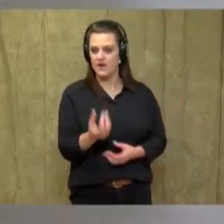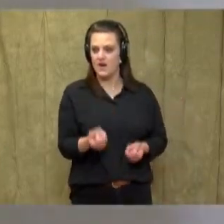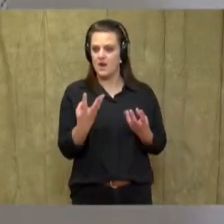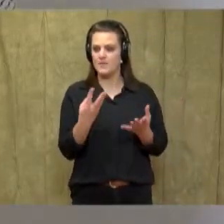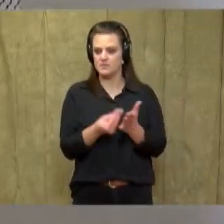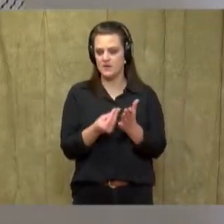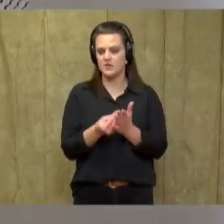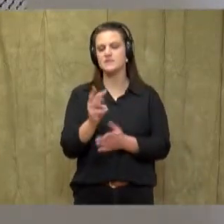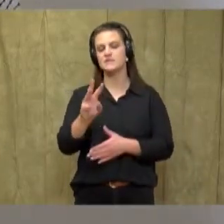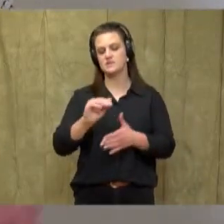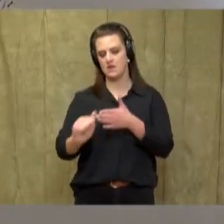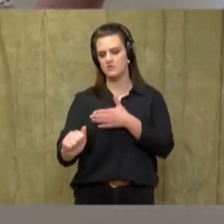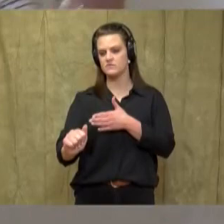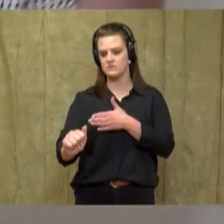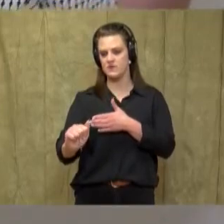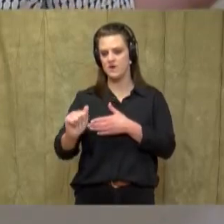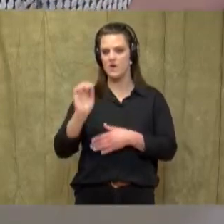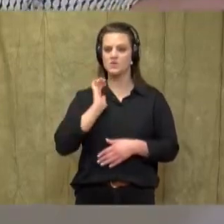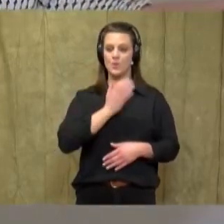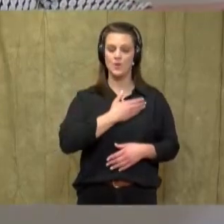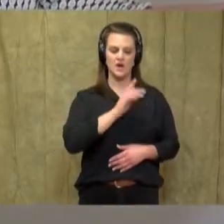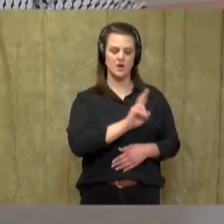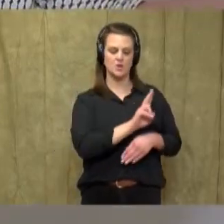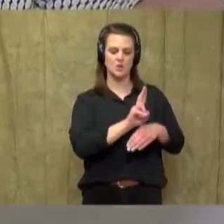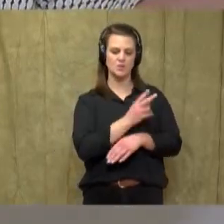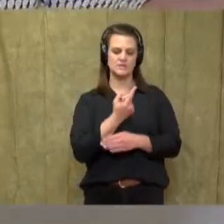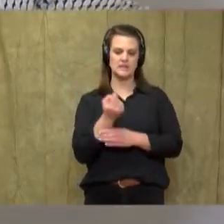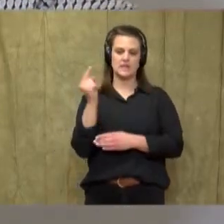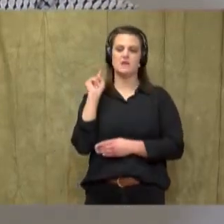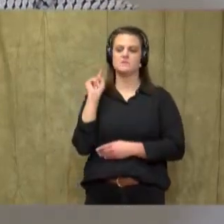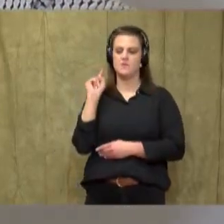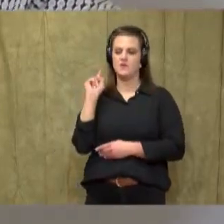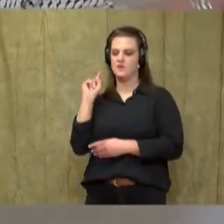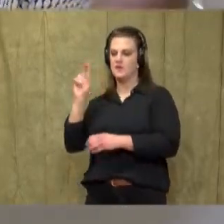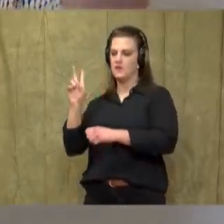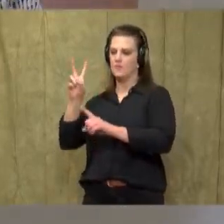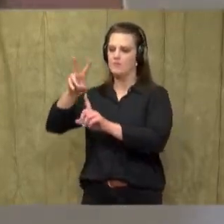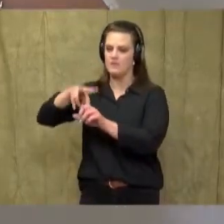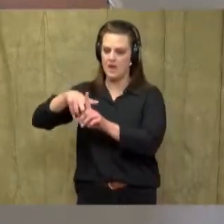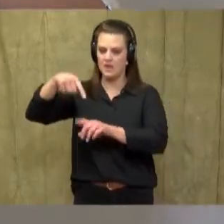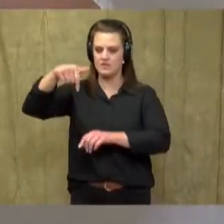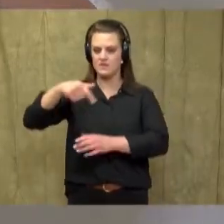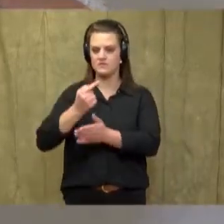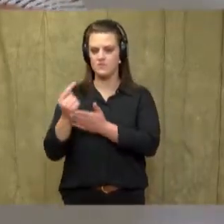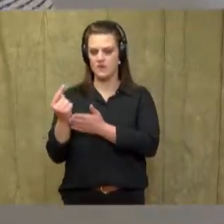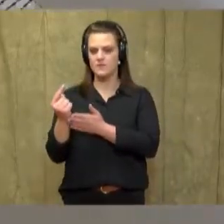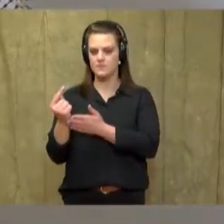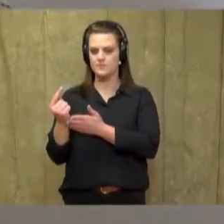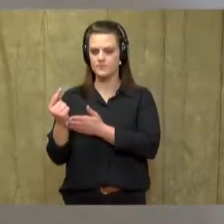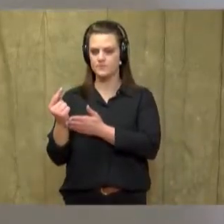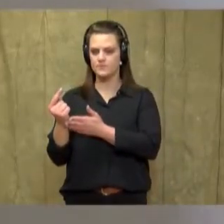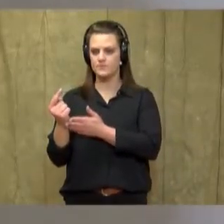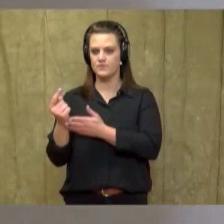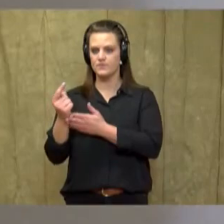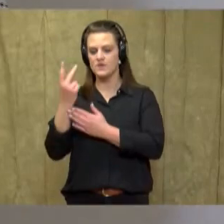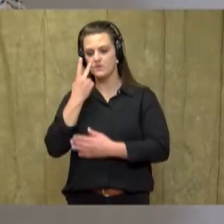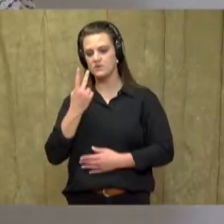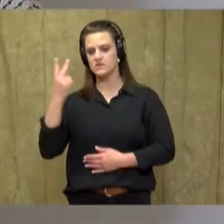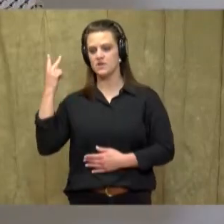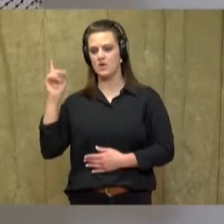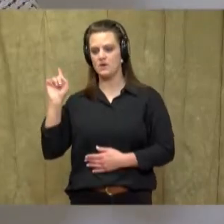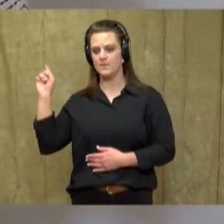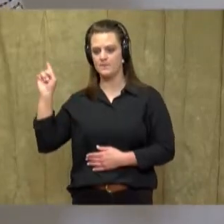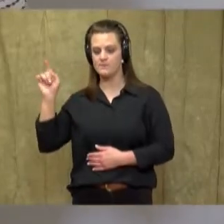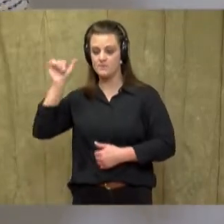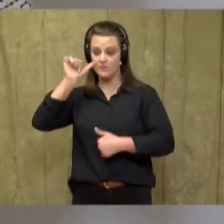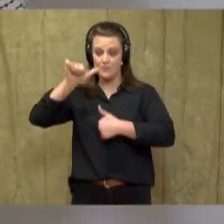be $6. So we're going to kind of put together what we did last week and this week, okay? So let's take a look.